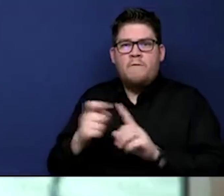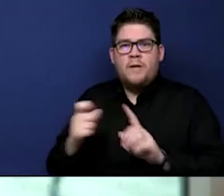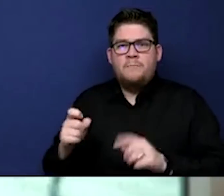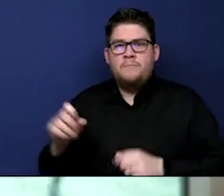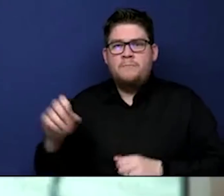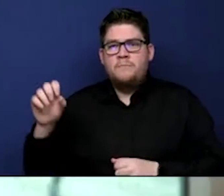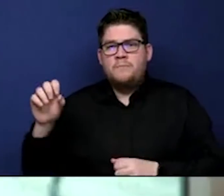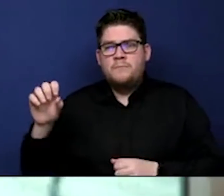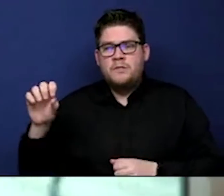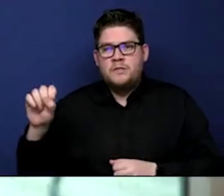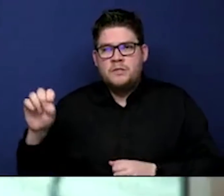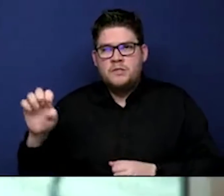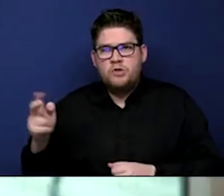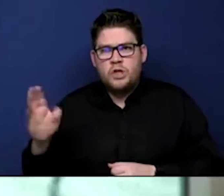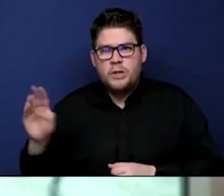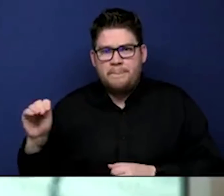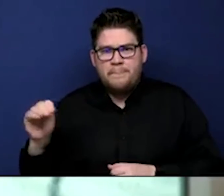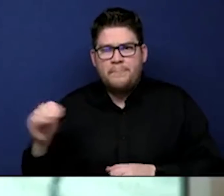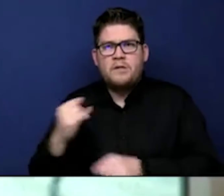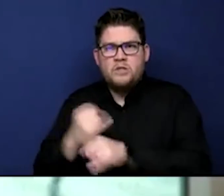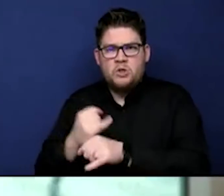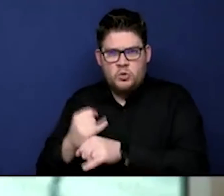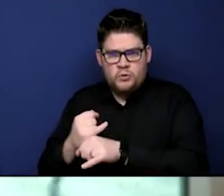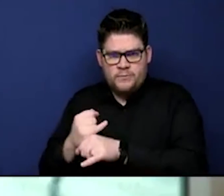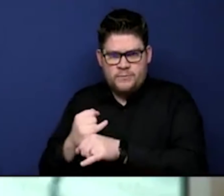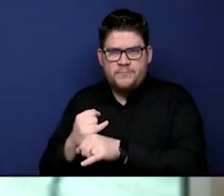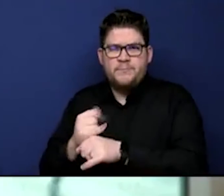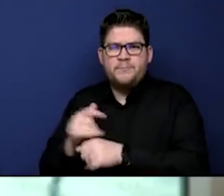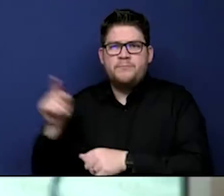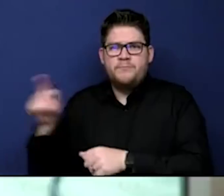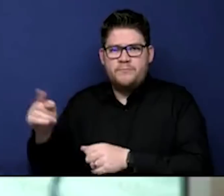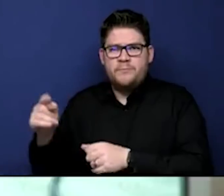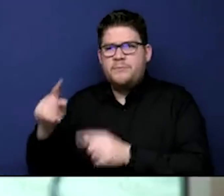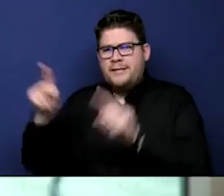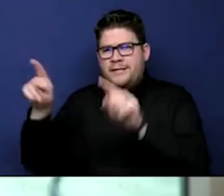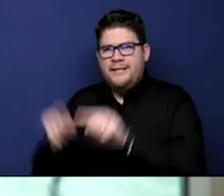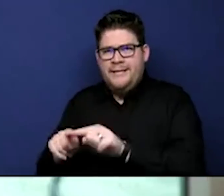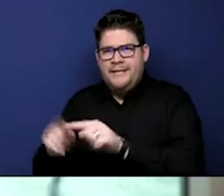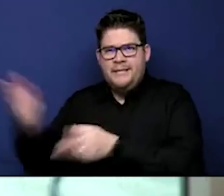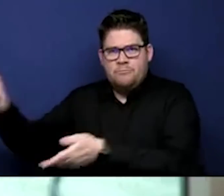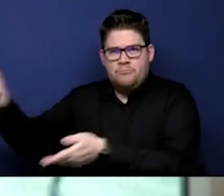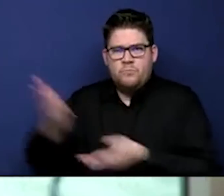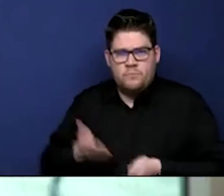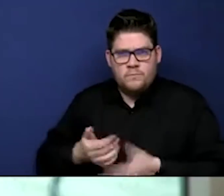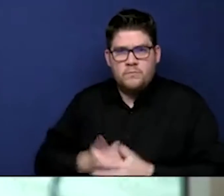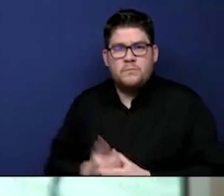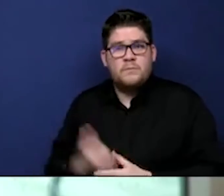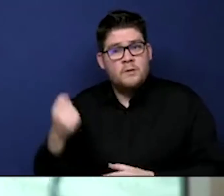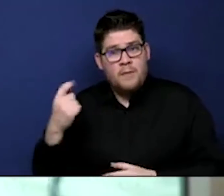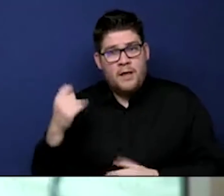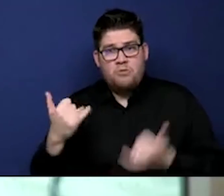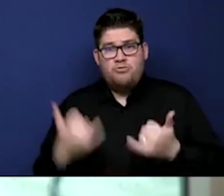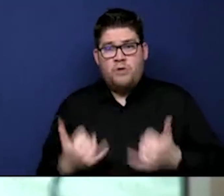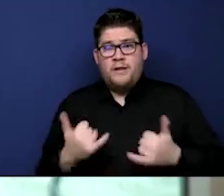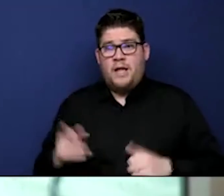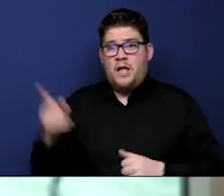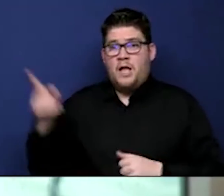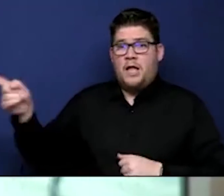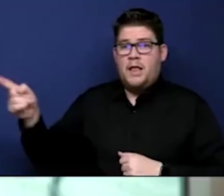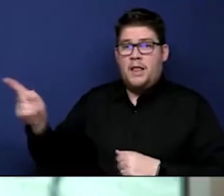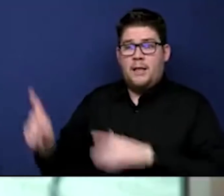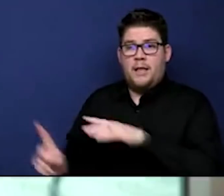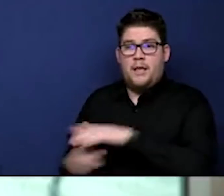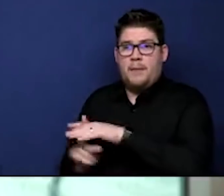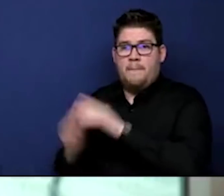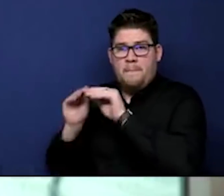India. However, we know what's happening in India right now, and there's quite a large surge and outbreak there, and they are using almost all